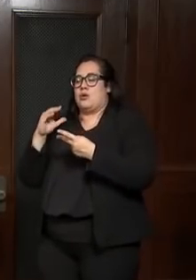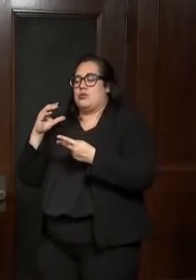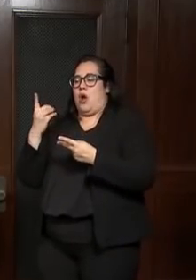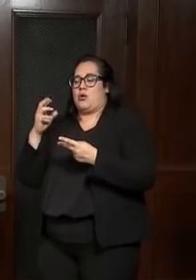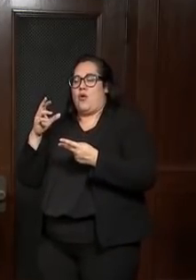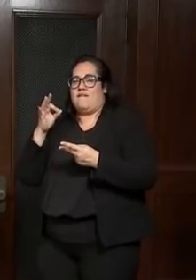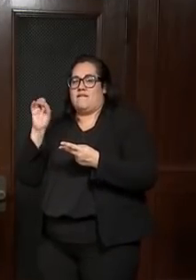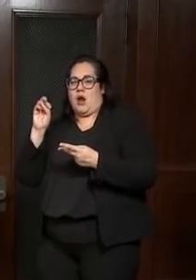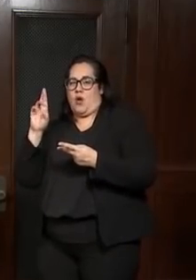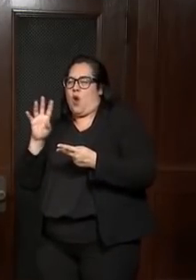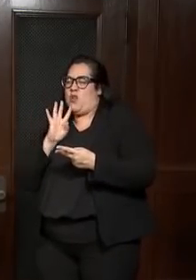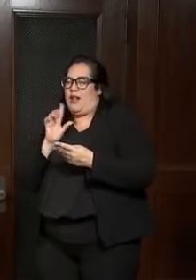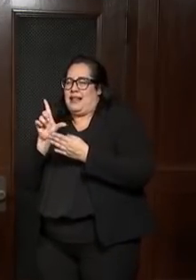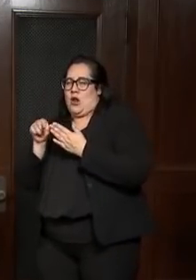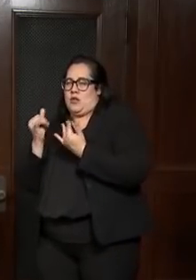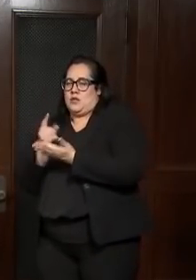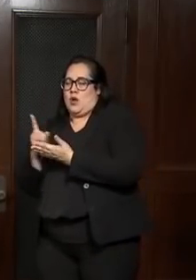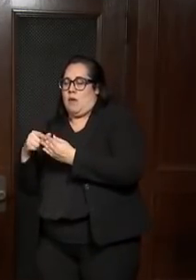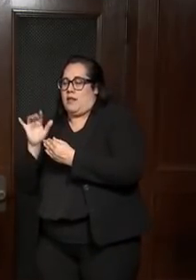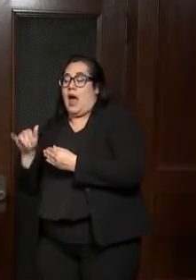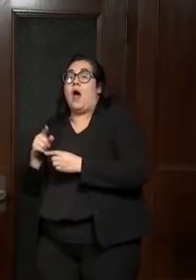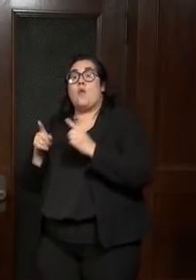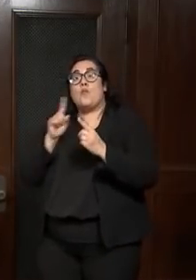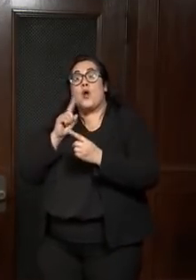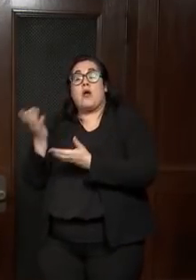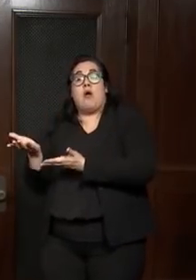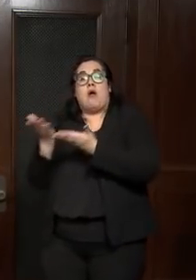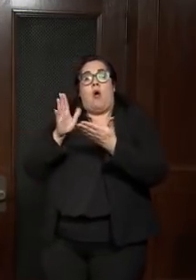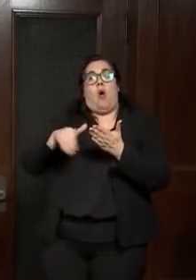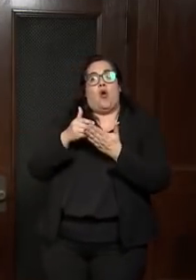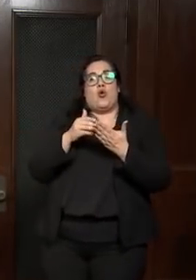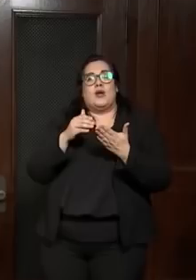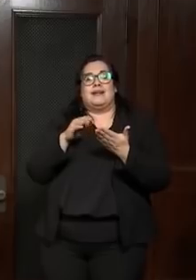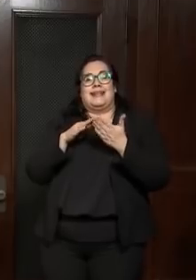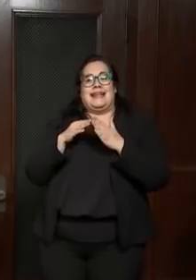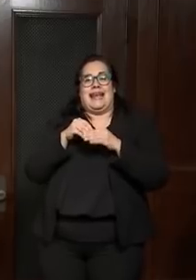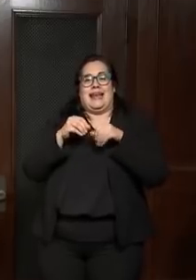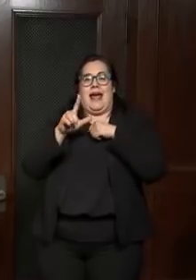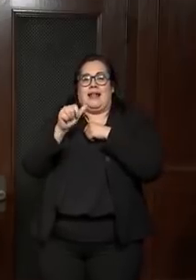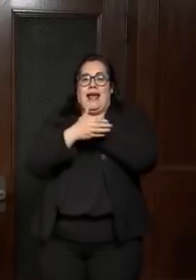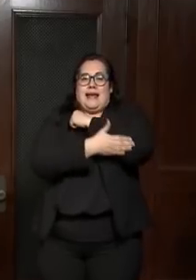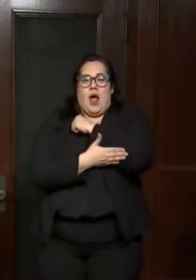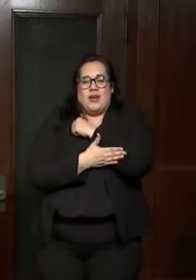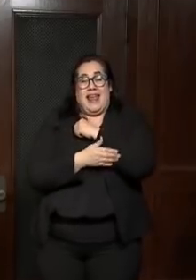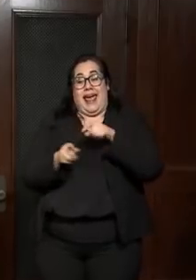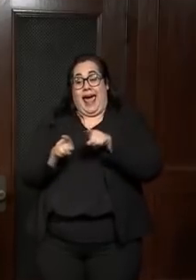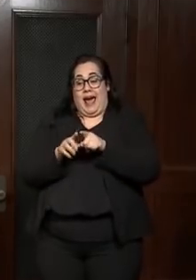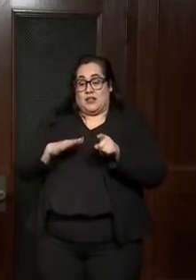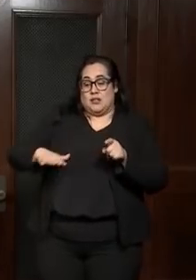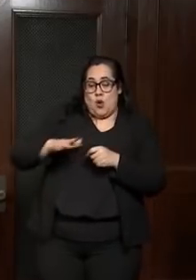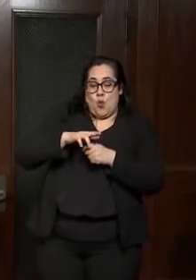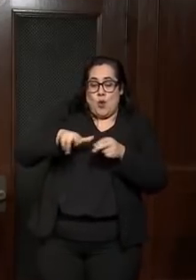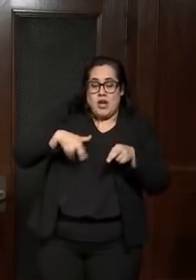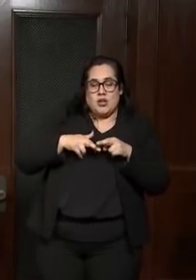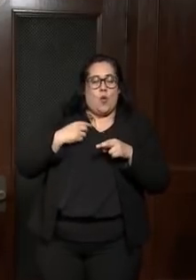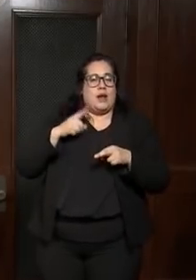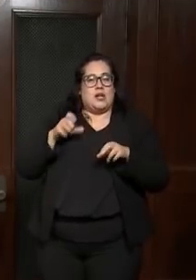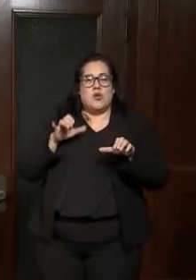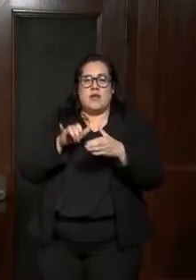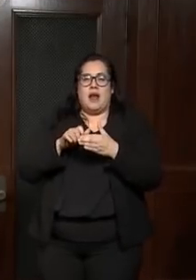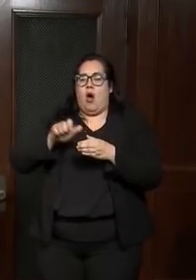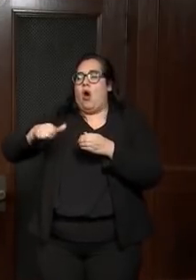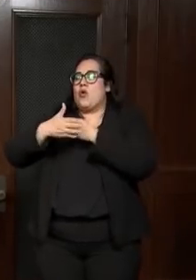talking later this week about that, and bringing the other cities of LA County. We also need to do that as a region, I believe. The other counties that are around